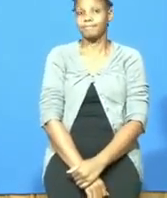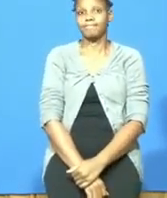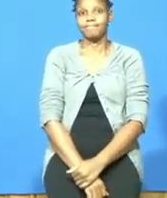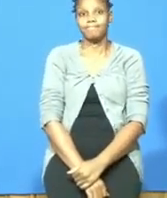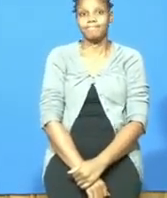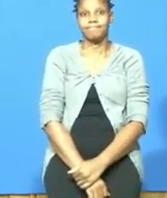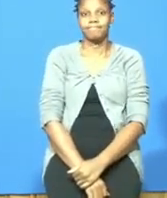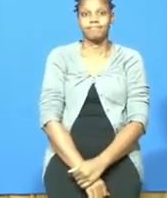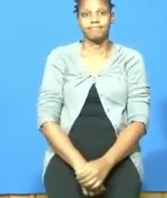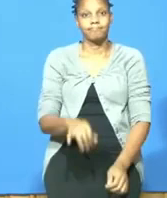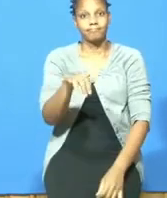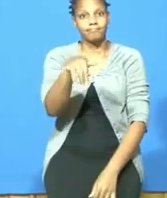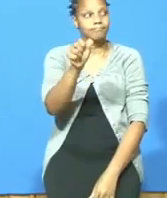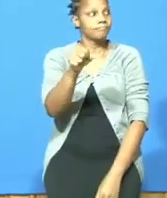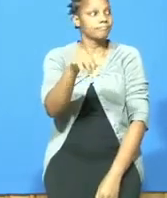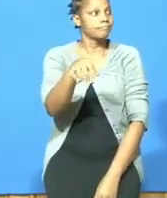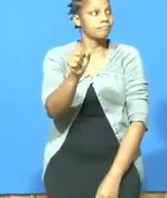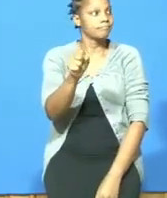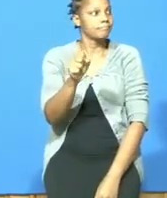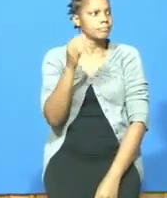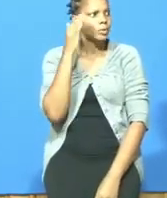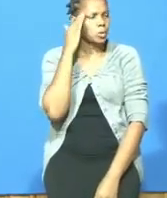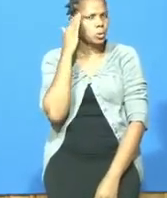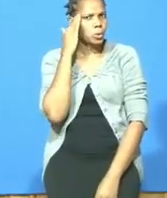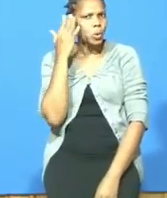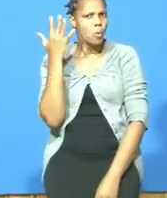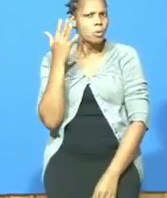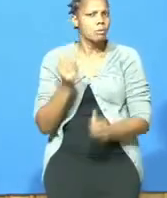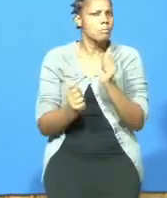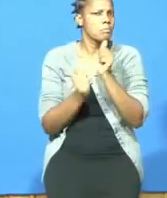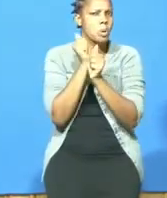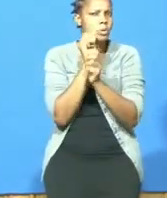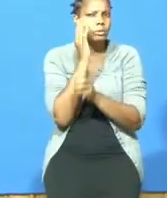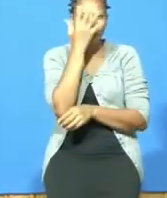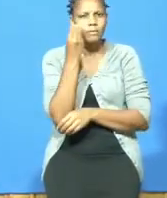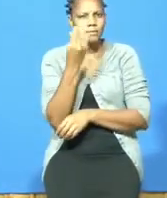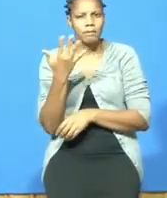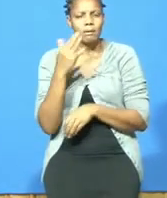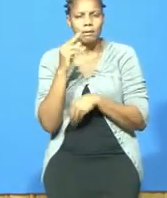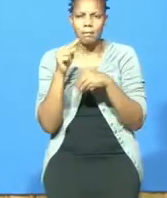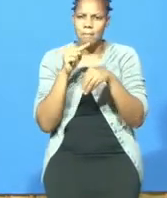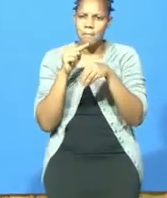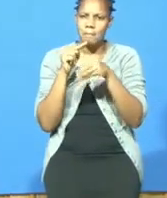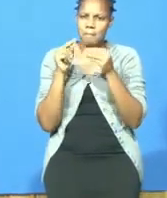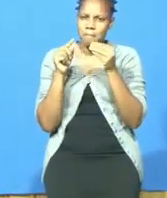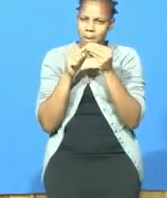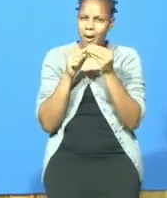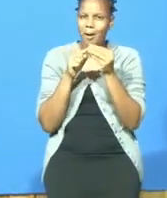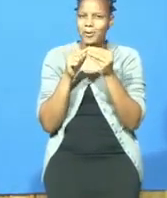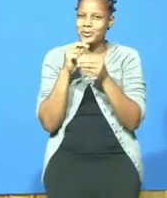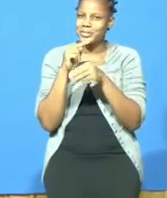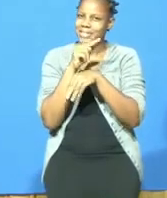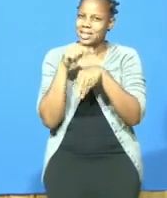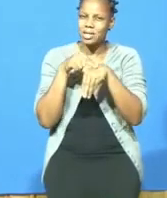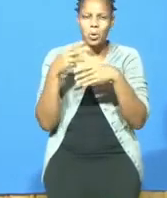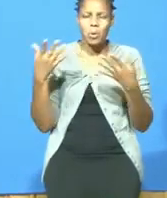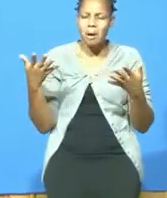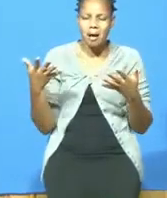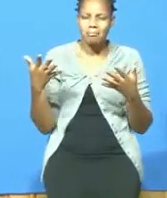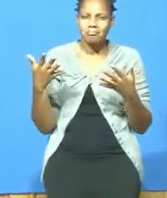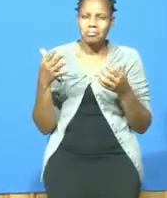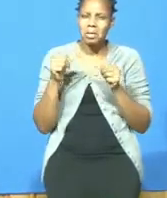Indeed, indeed, indeed. You know, one of the most beautiful things about nature is that nature keeps